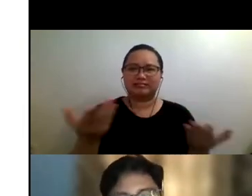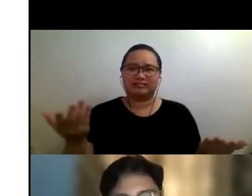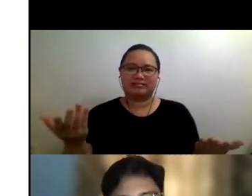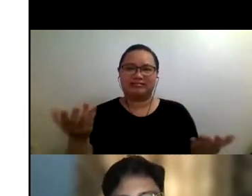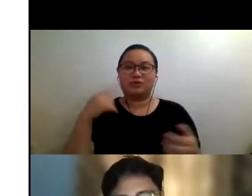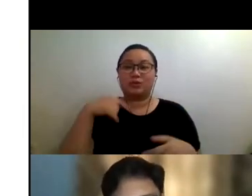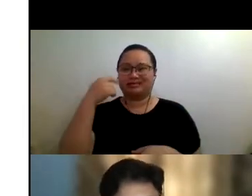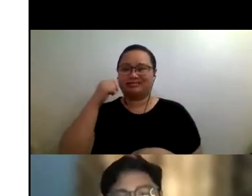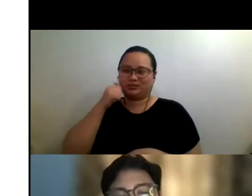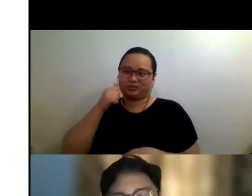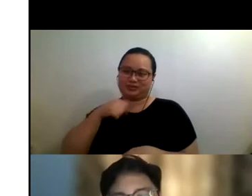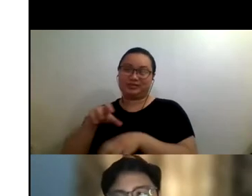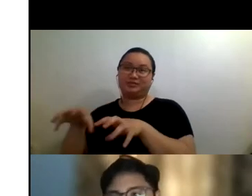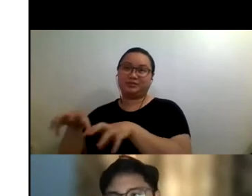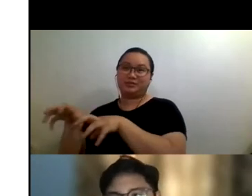ko ngayon while working from home.